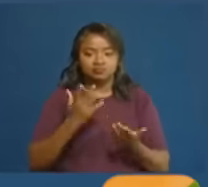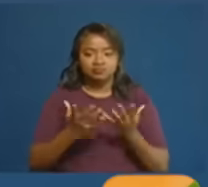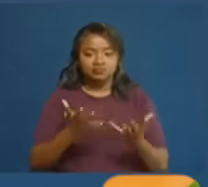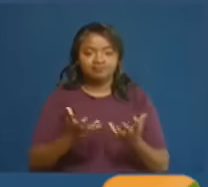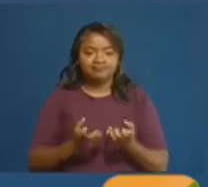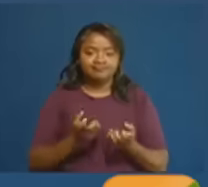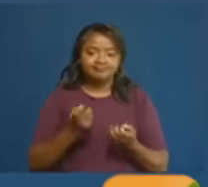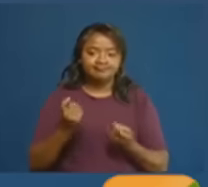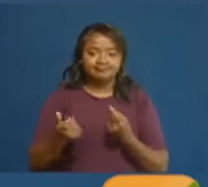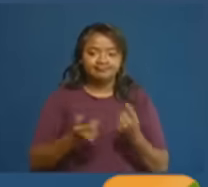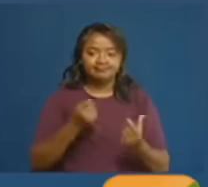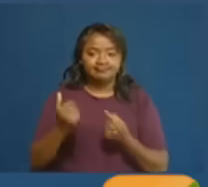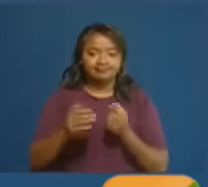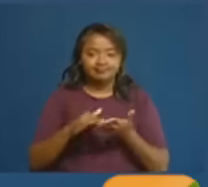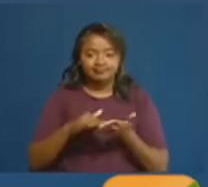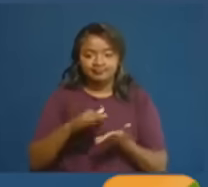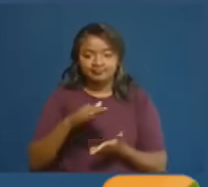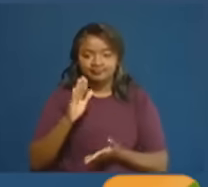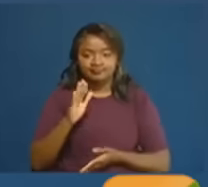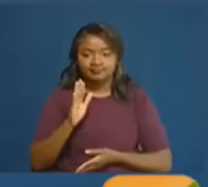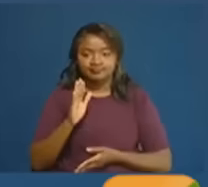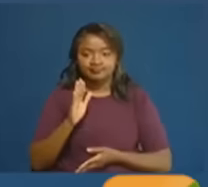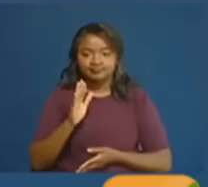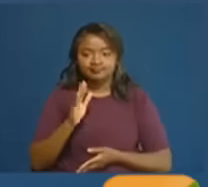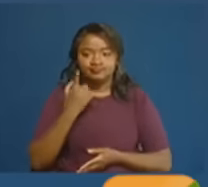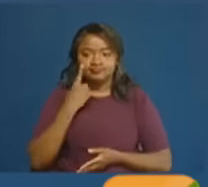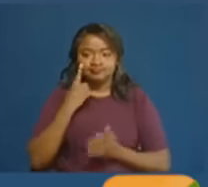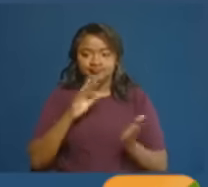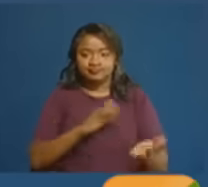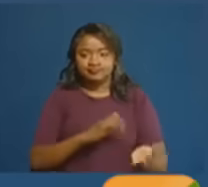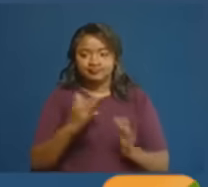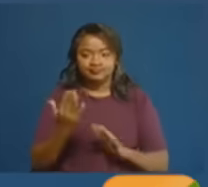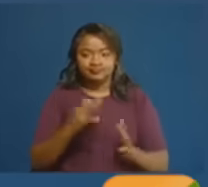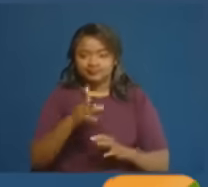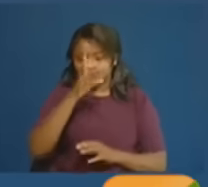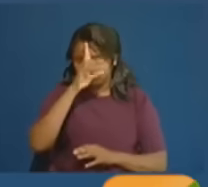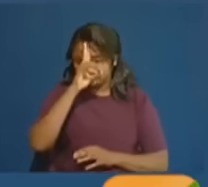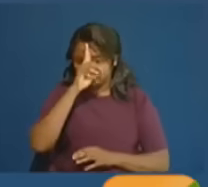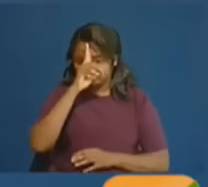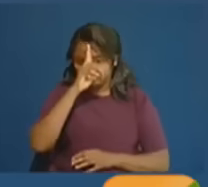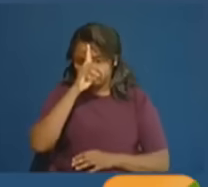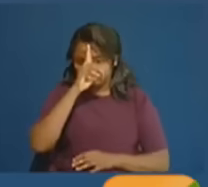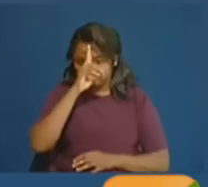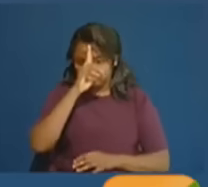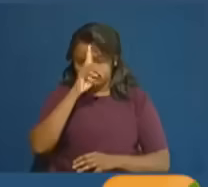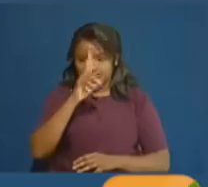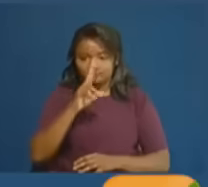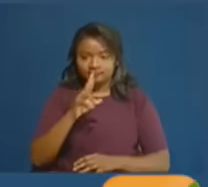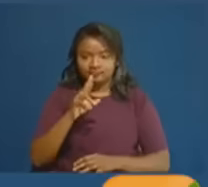more transparency on how police officers, law enforcement officers